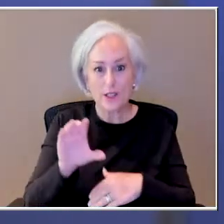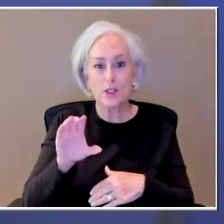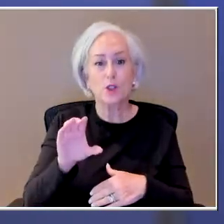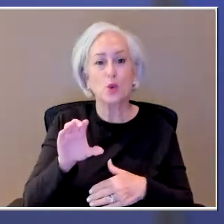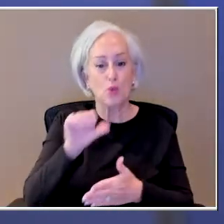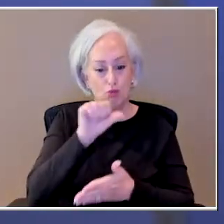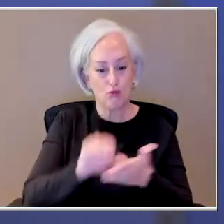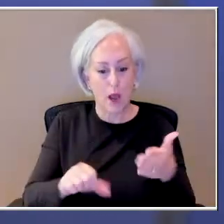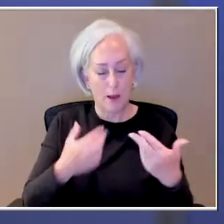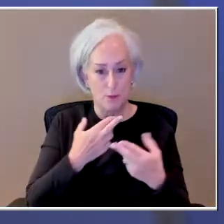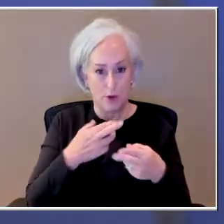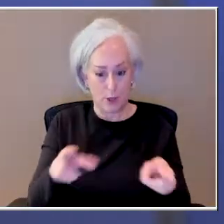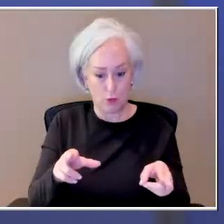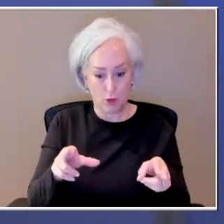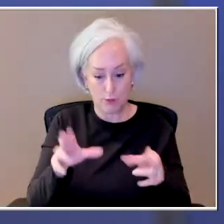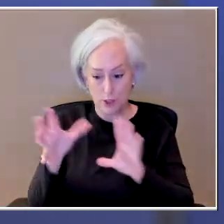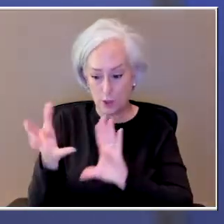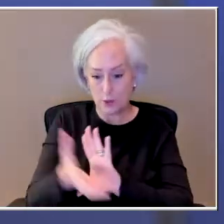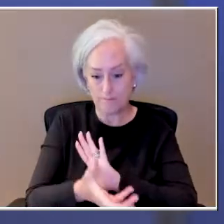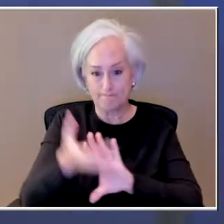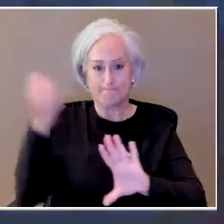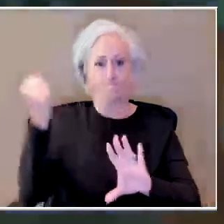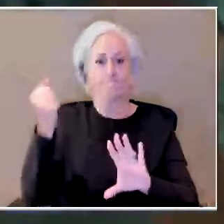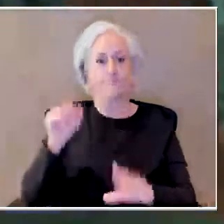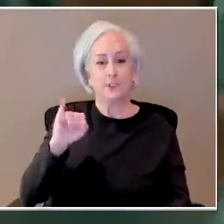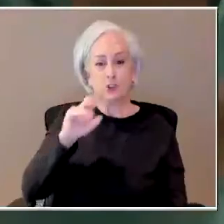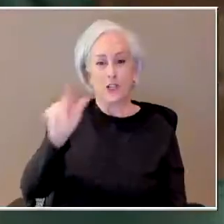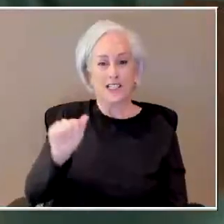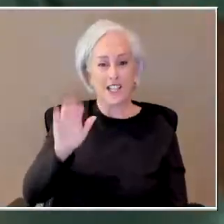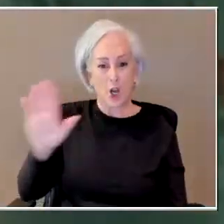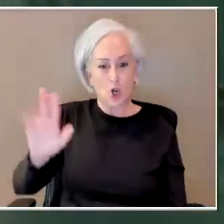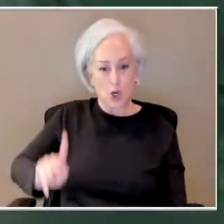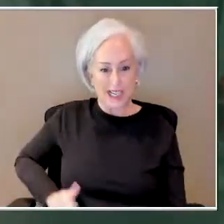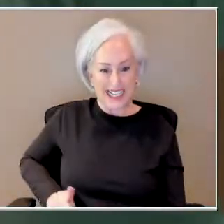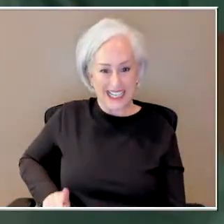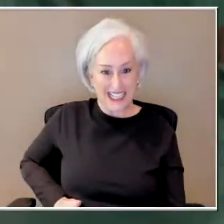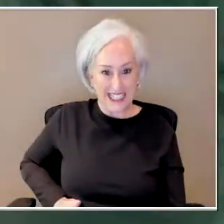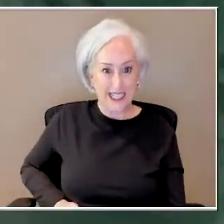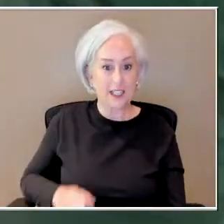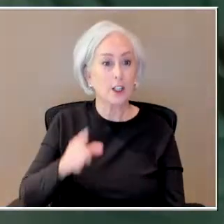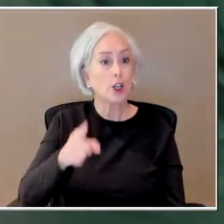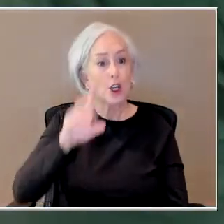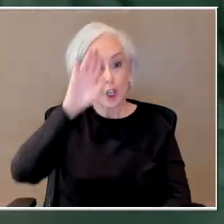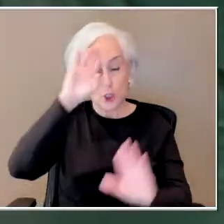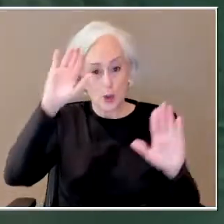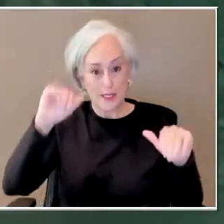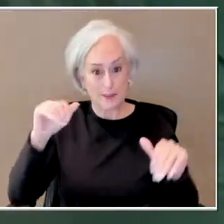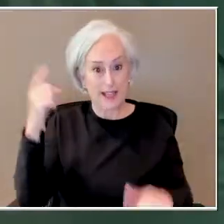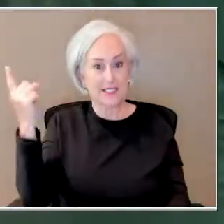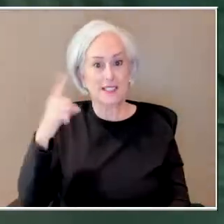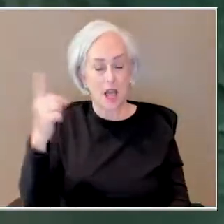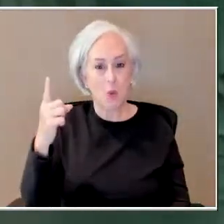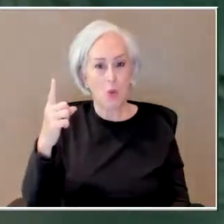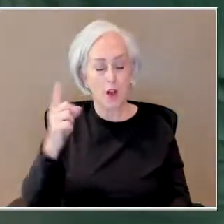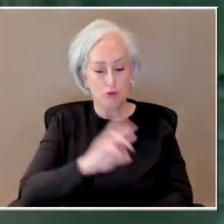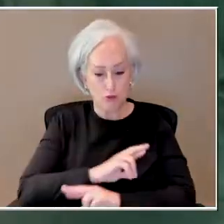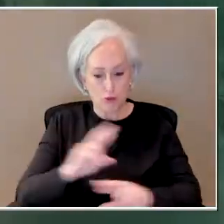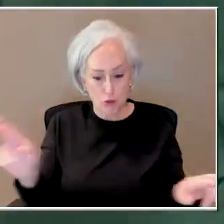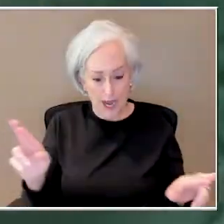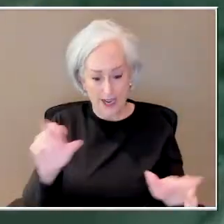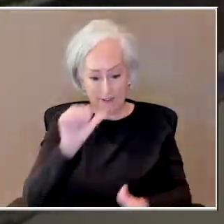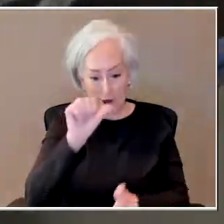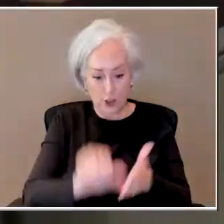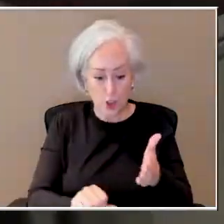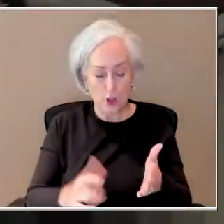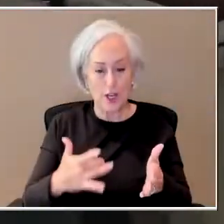kidney. Alexis Del Cid takes us back to that day. You would expect someone about to have major surgery to feel all sorts of